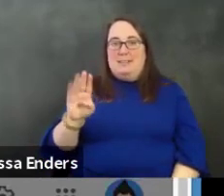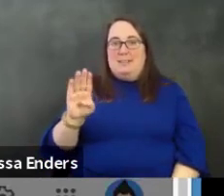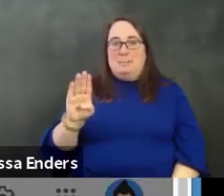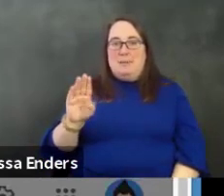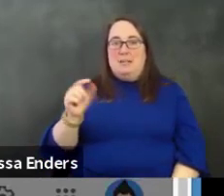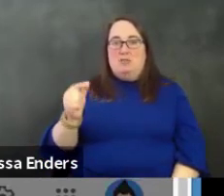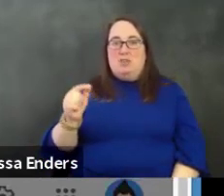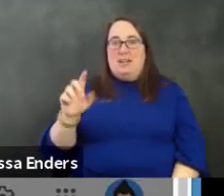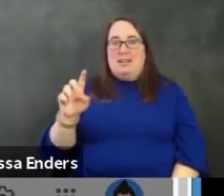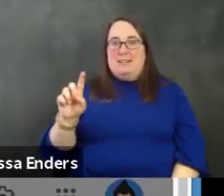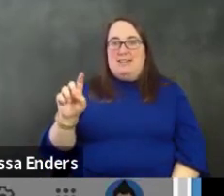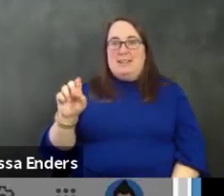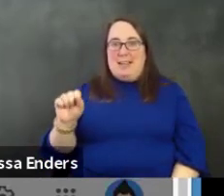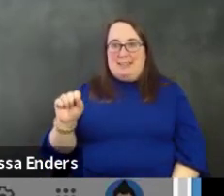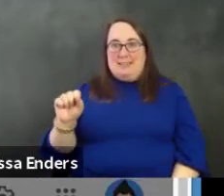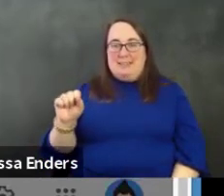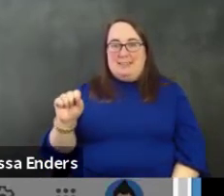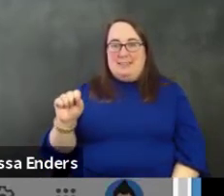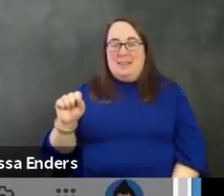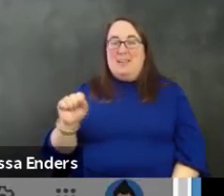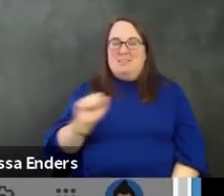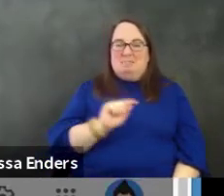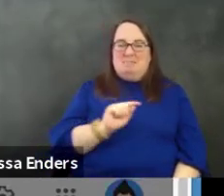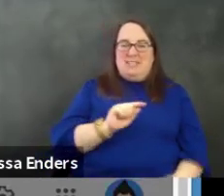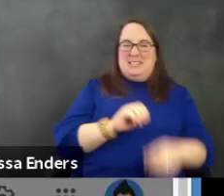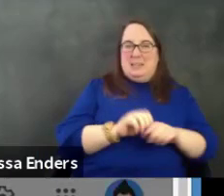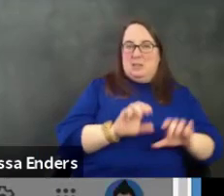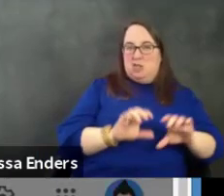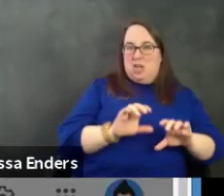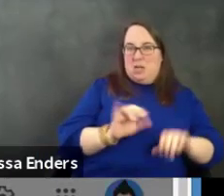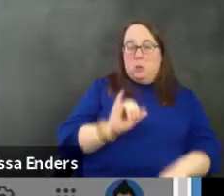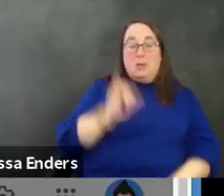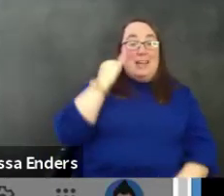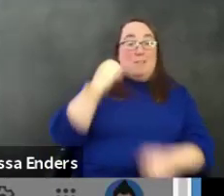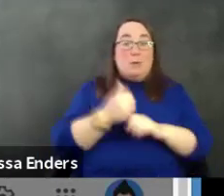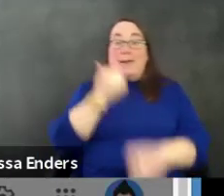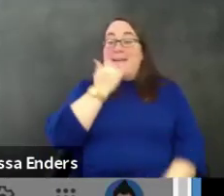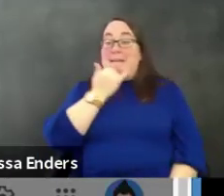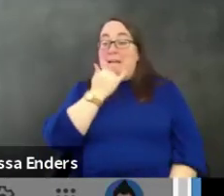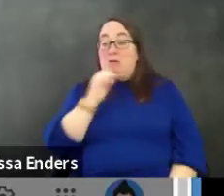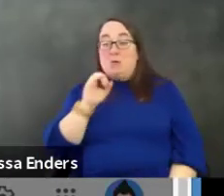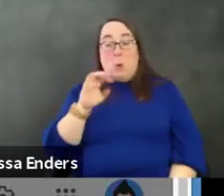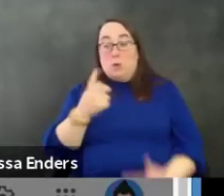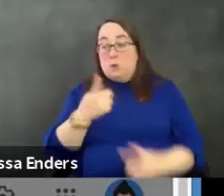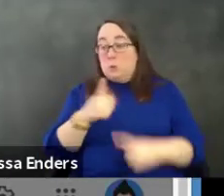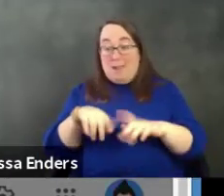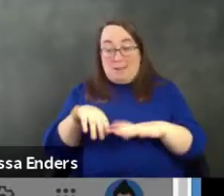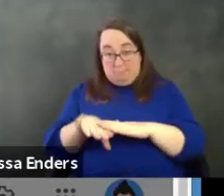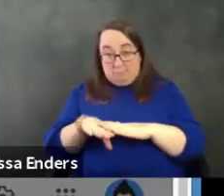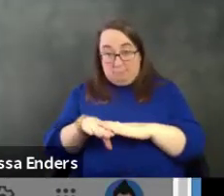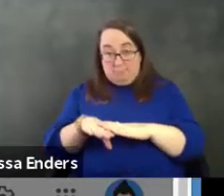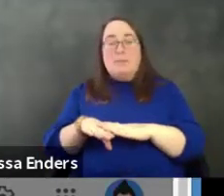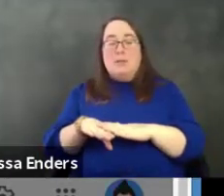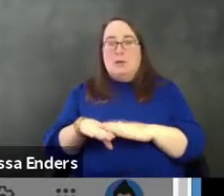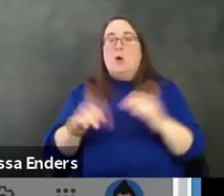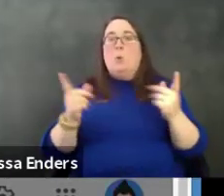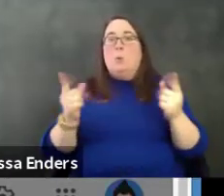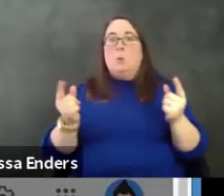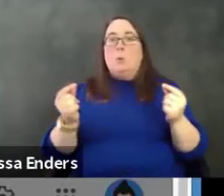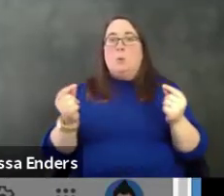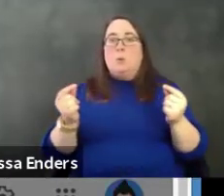WL6BGDS. It was dropped in the chat room. If you can't join, if you get an error code, it says, oh wait, no, you can't get in. What you're gonna need to do